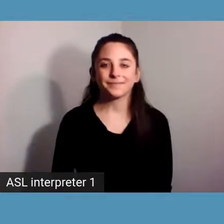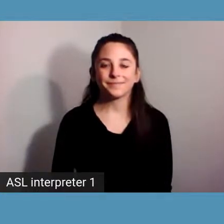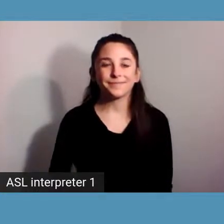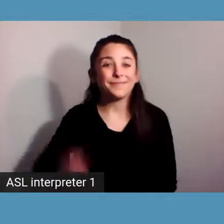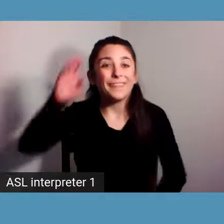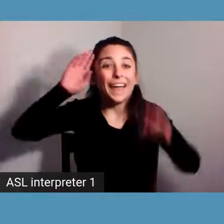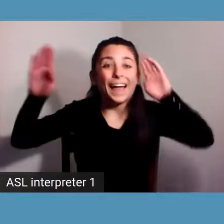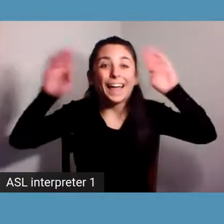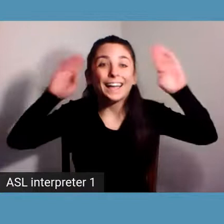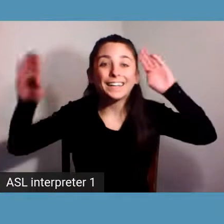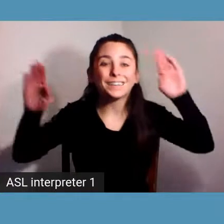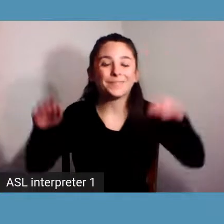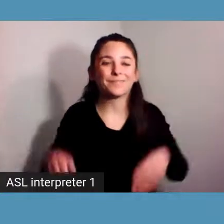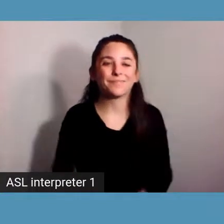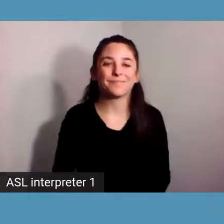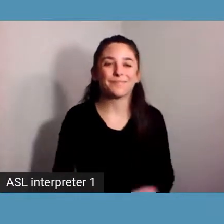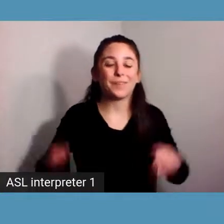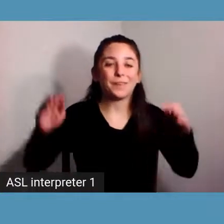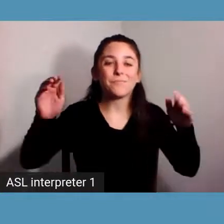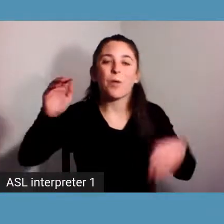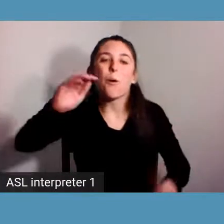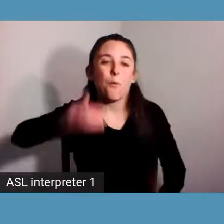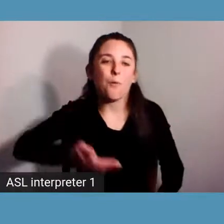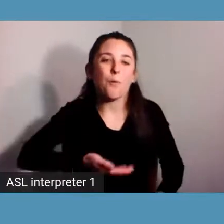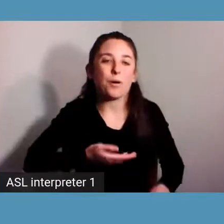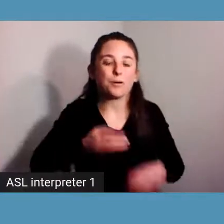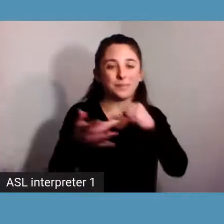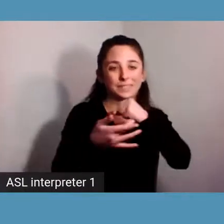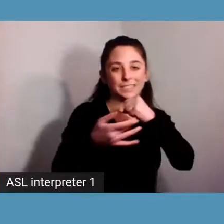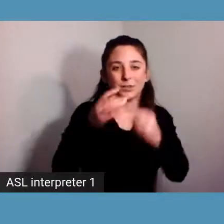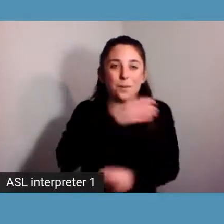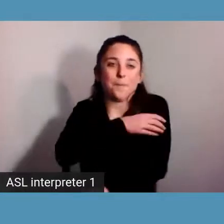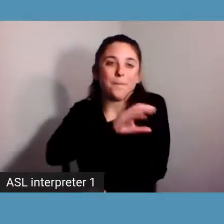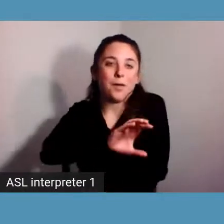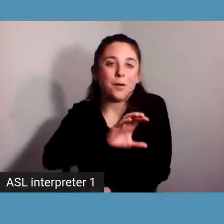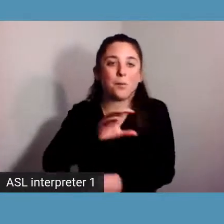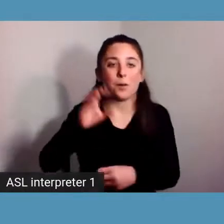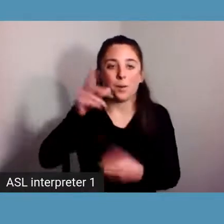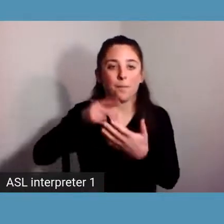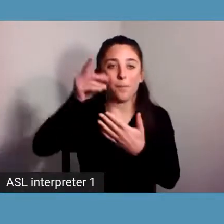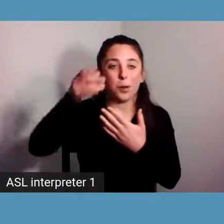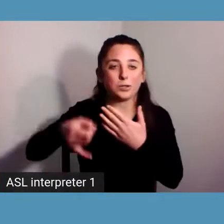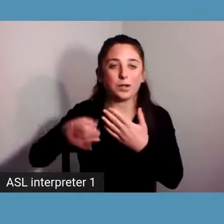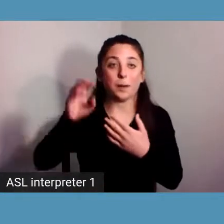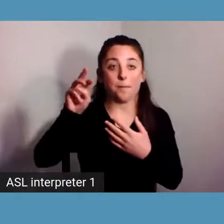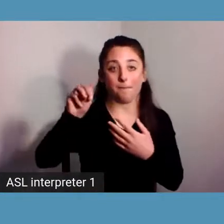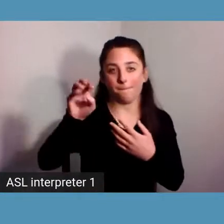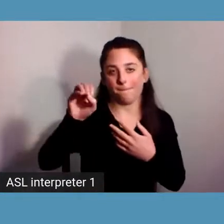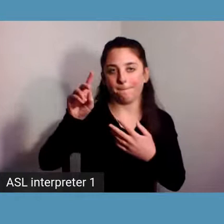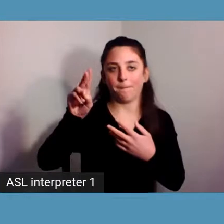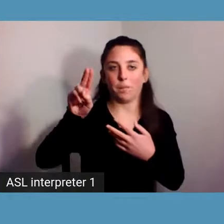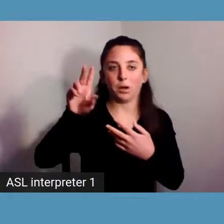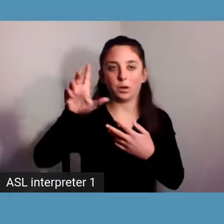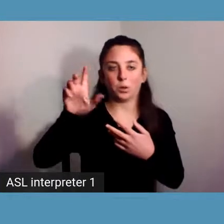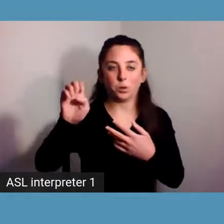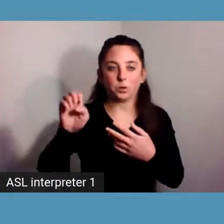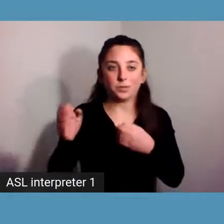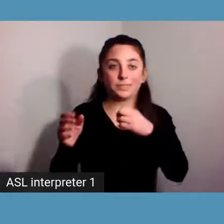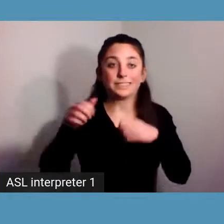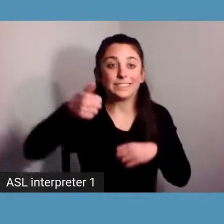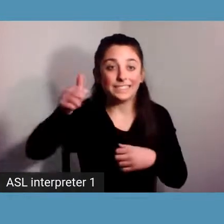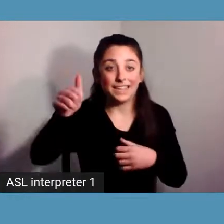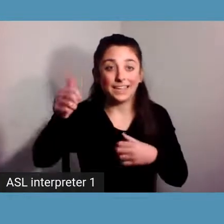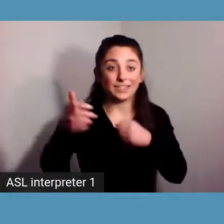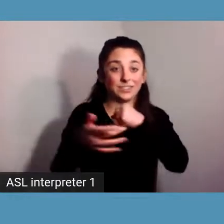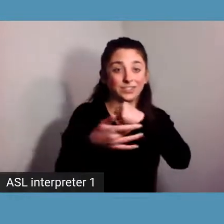Hello, everyone, and welcome to the Digital Empowerment Project, Module 10 on digitizing 3D collections in